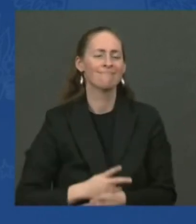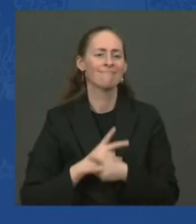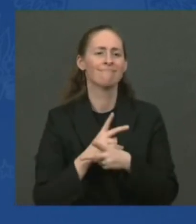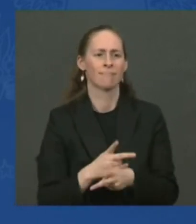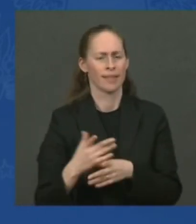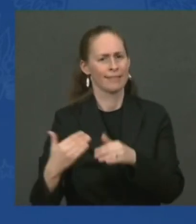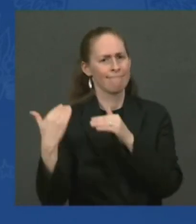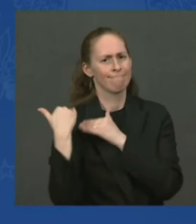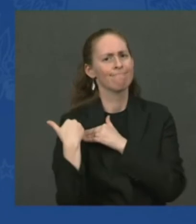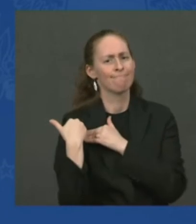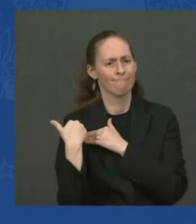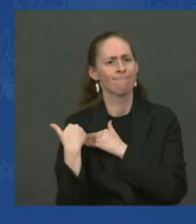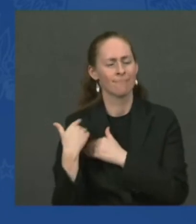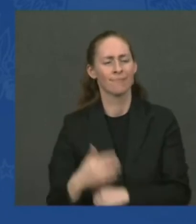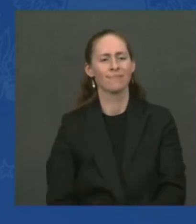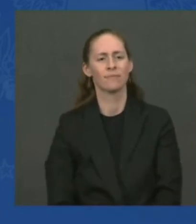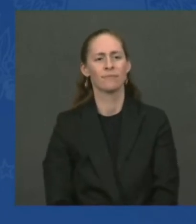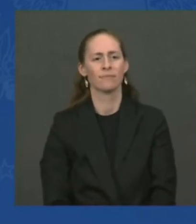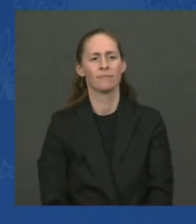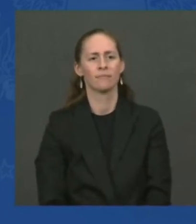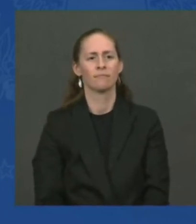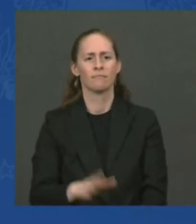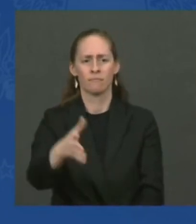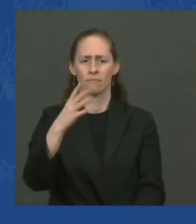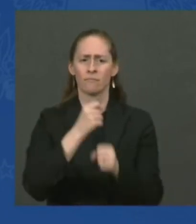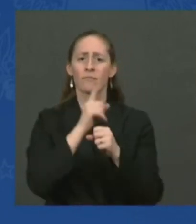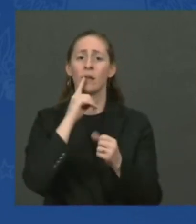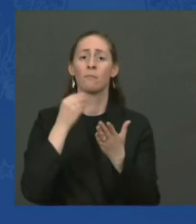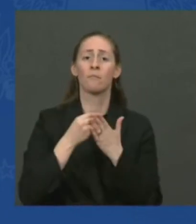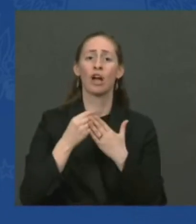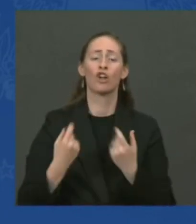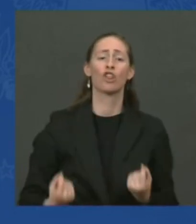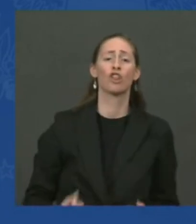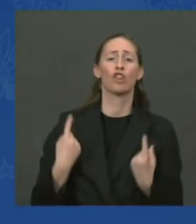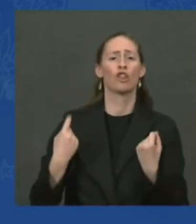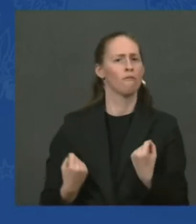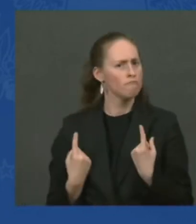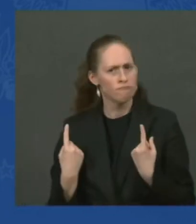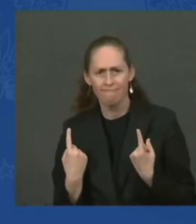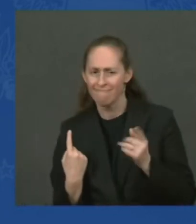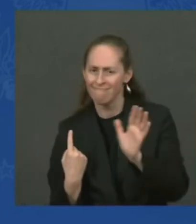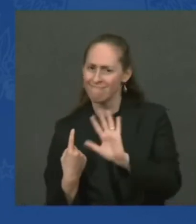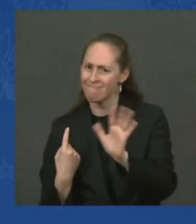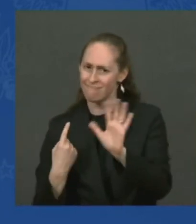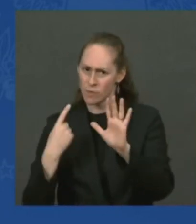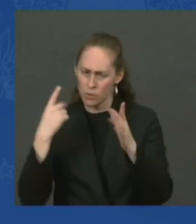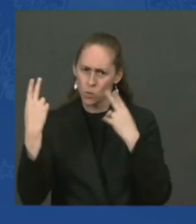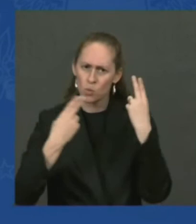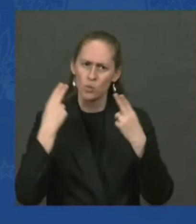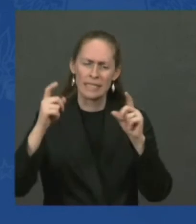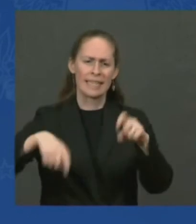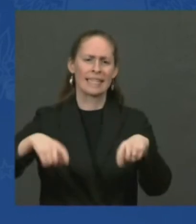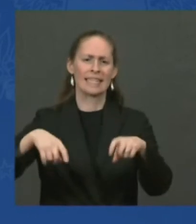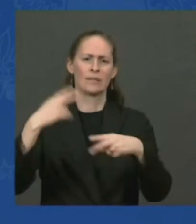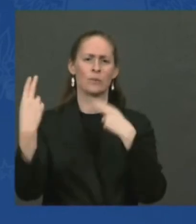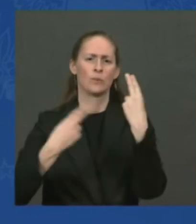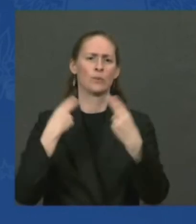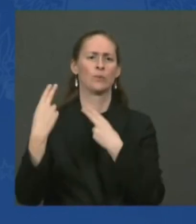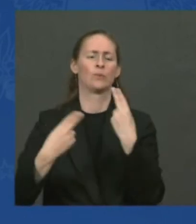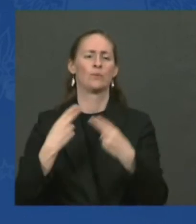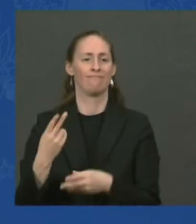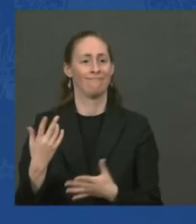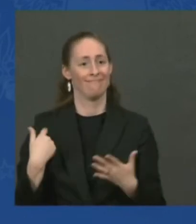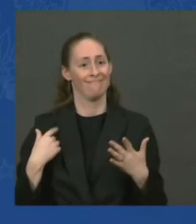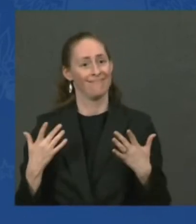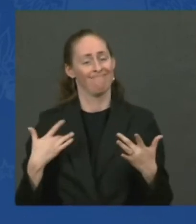to make sure this money is used wisely and used well. Folks, I've been looking forward to this day for a long time, like